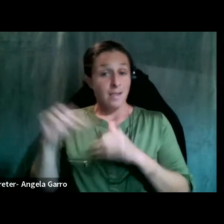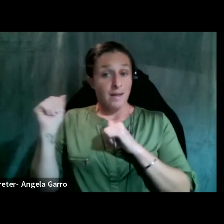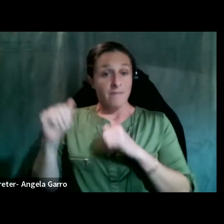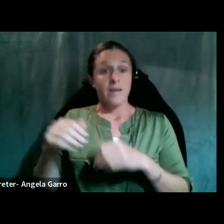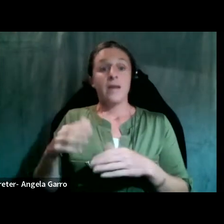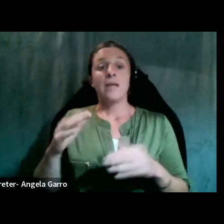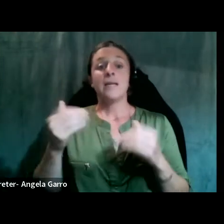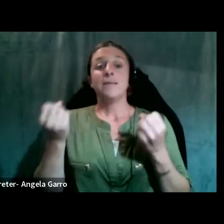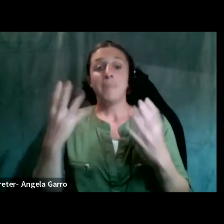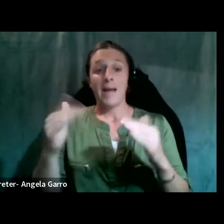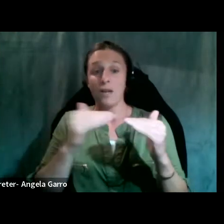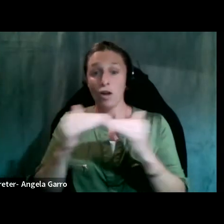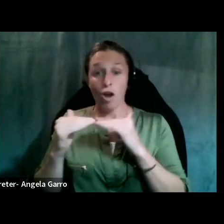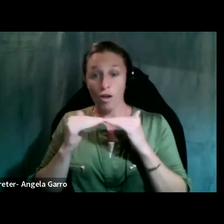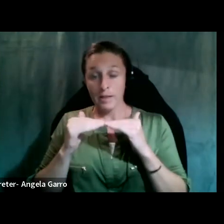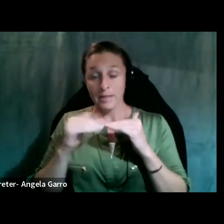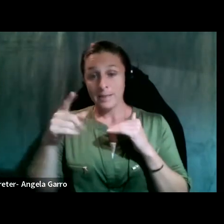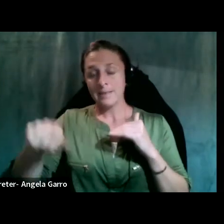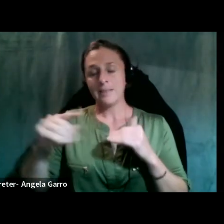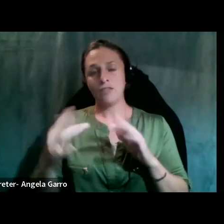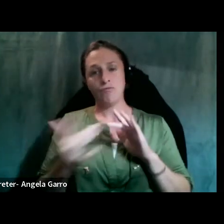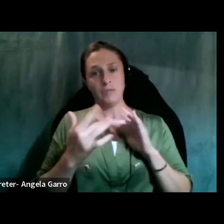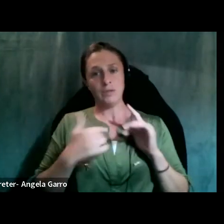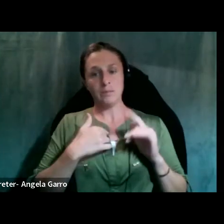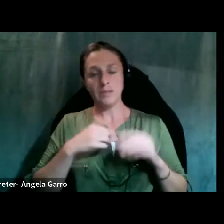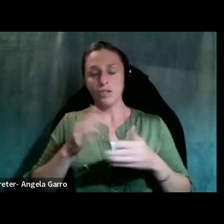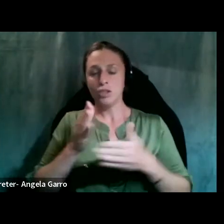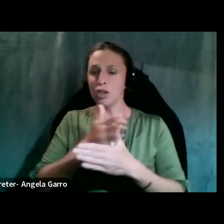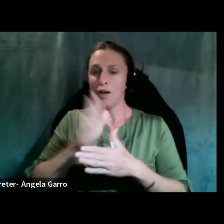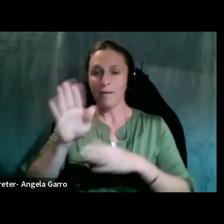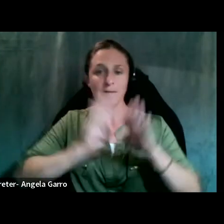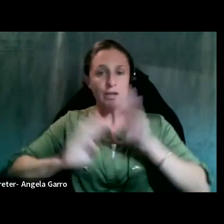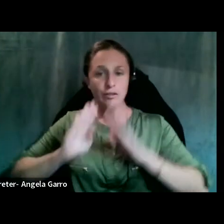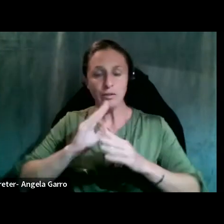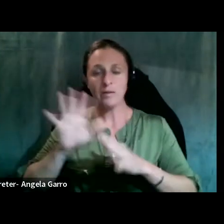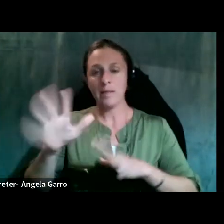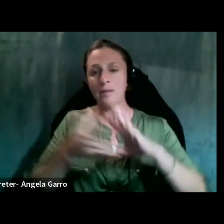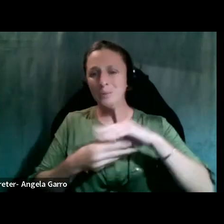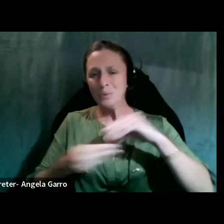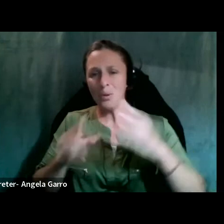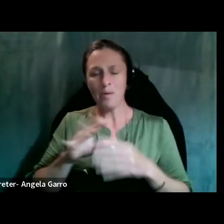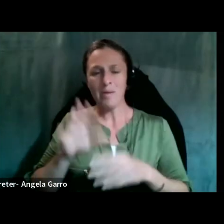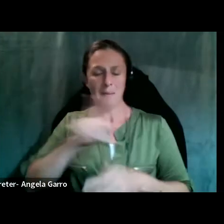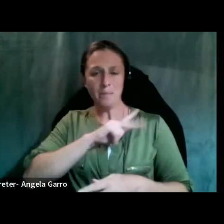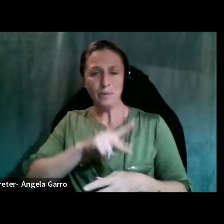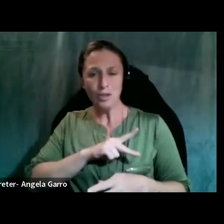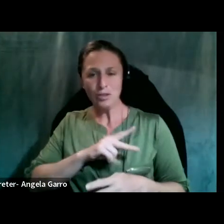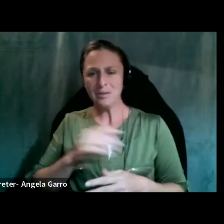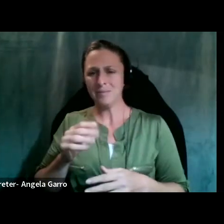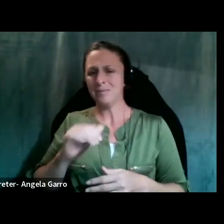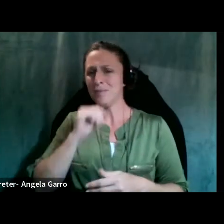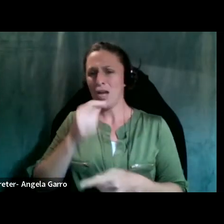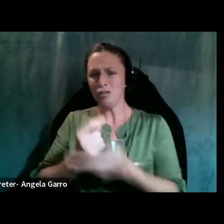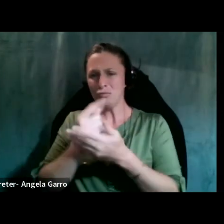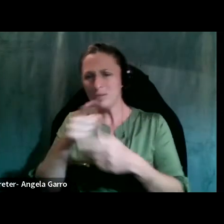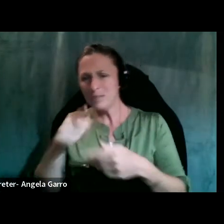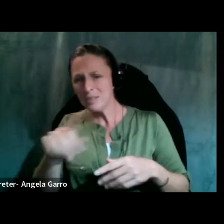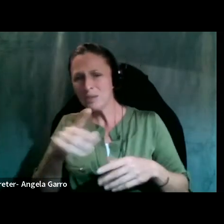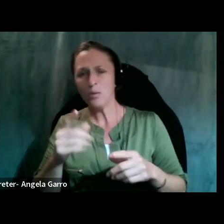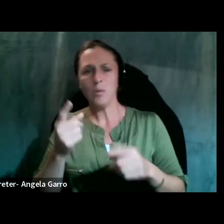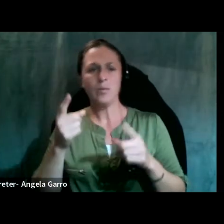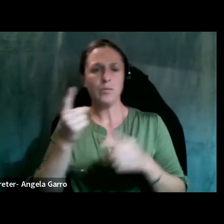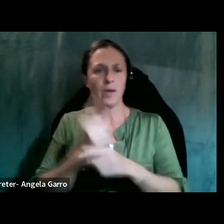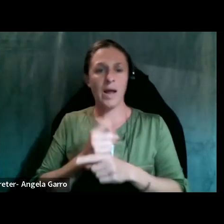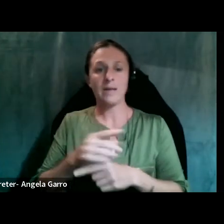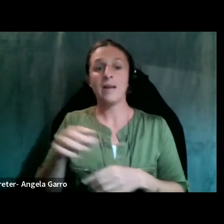current, have reached out to share their frustration and stories of their personal maltreatment. I've heard from teachers who chose to leave or